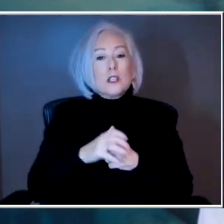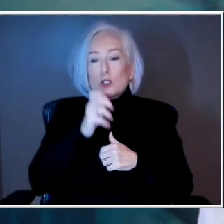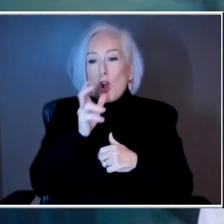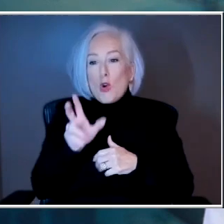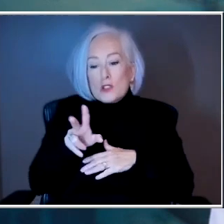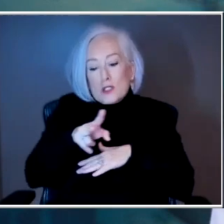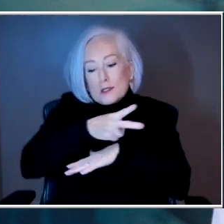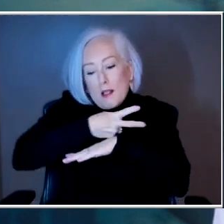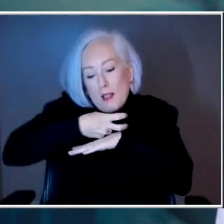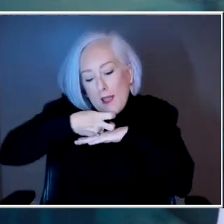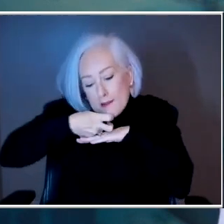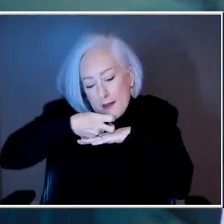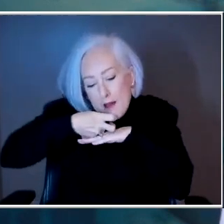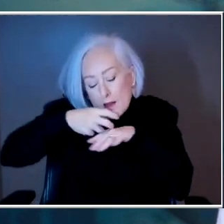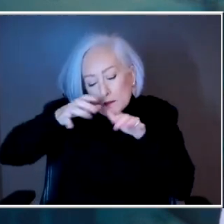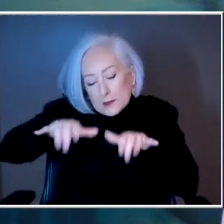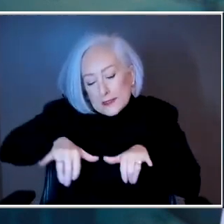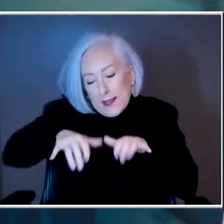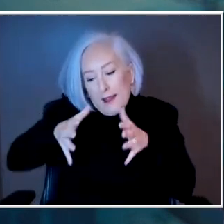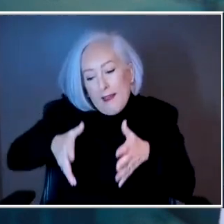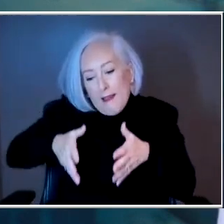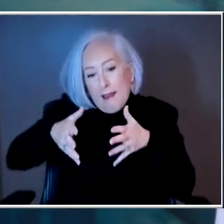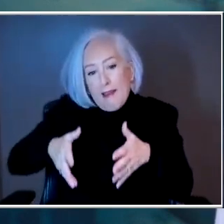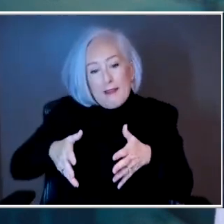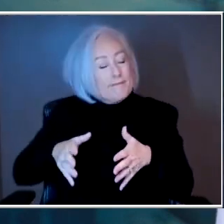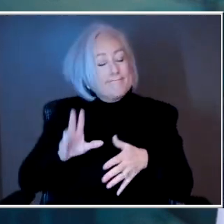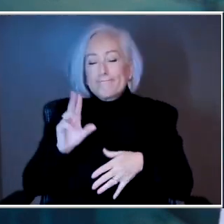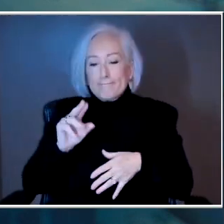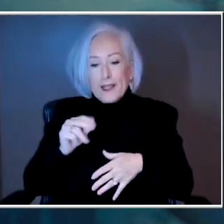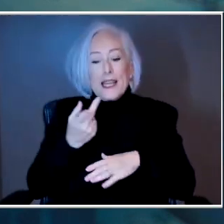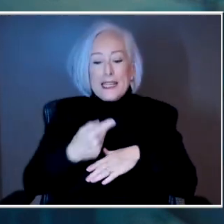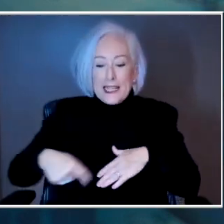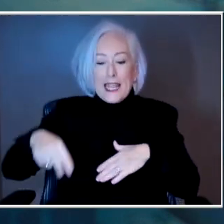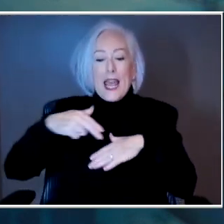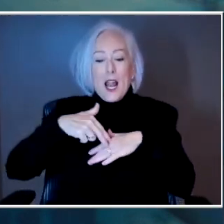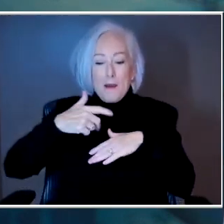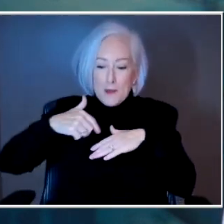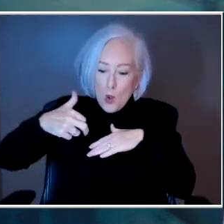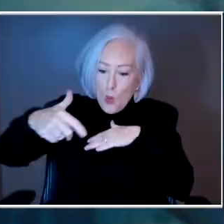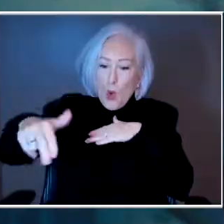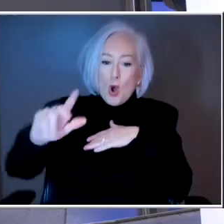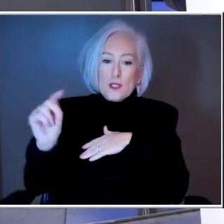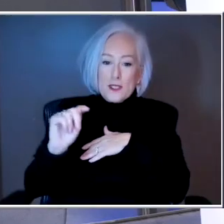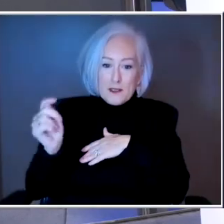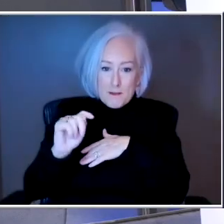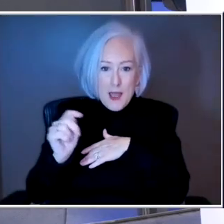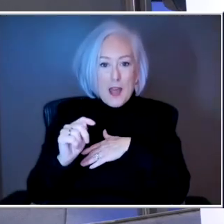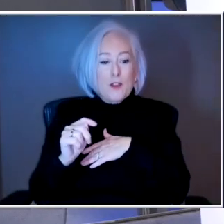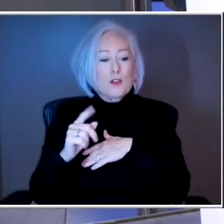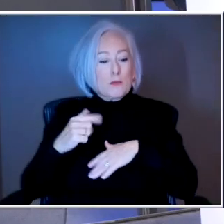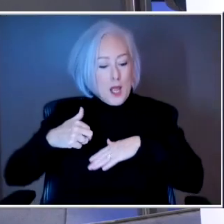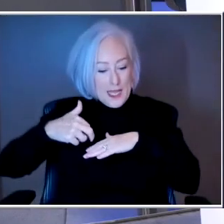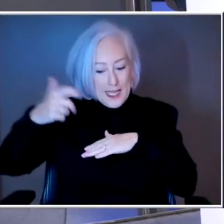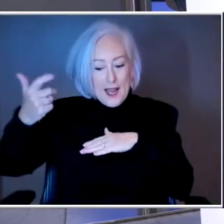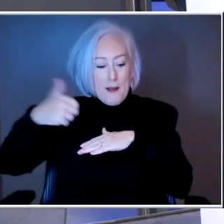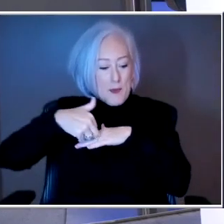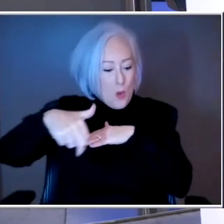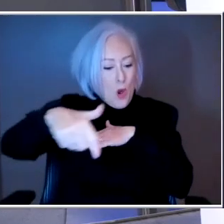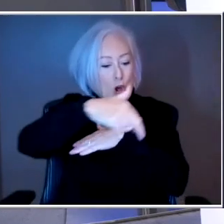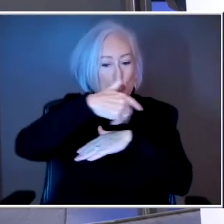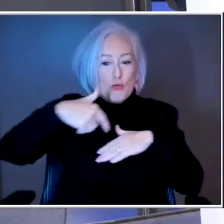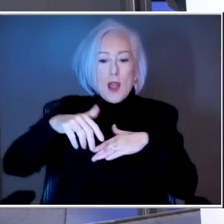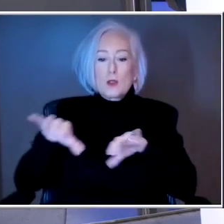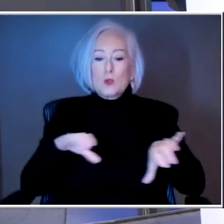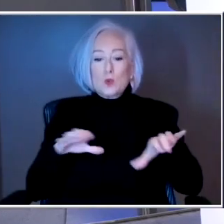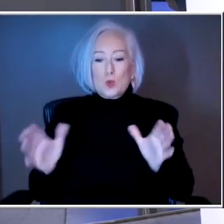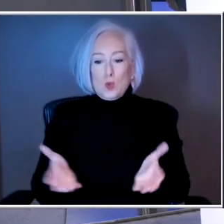do that, go to the bathroom. Those things, being as normal as possible afterwards is helpful for recovery. And how soon can people get back? In a perfect